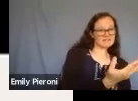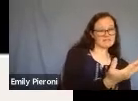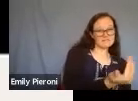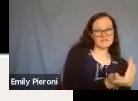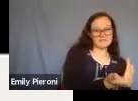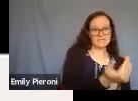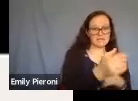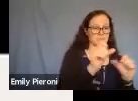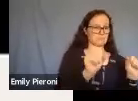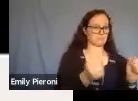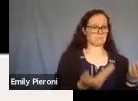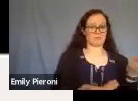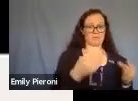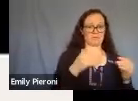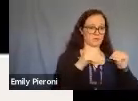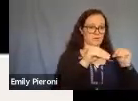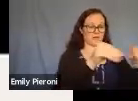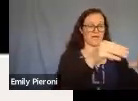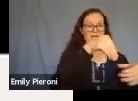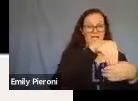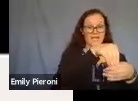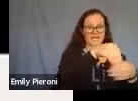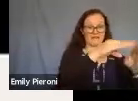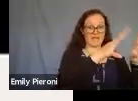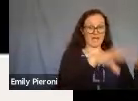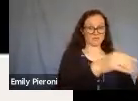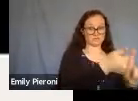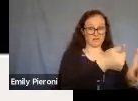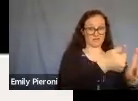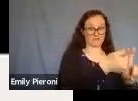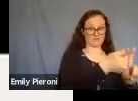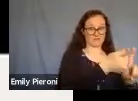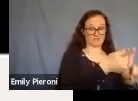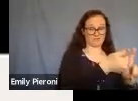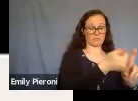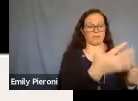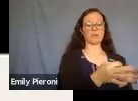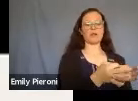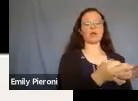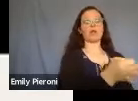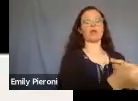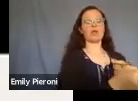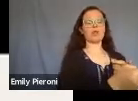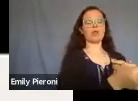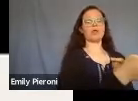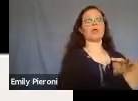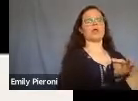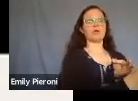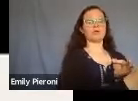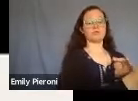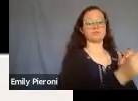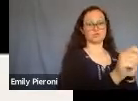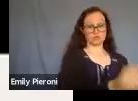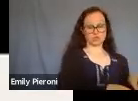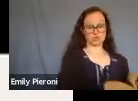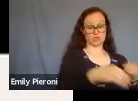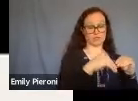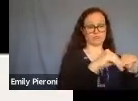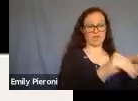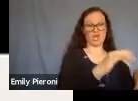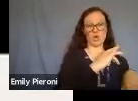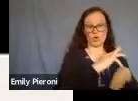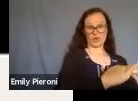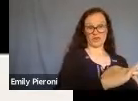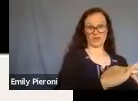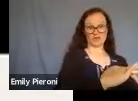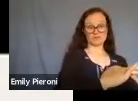houses and extend that planting, you know, make our planting date earlier. And that that